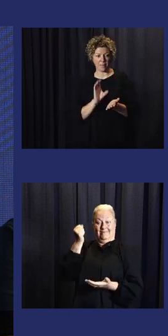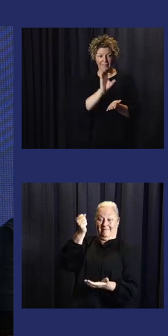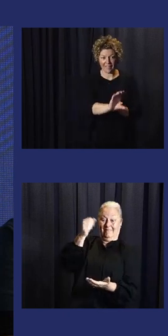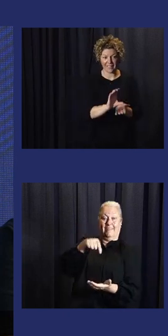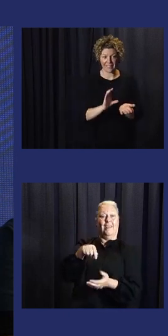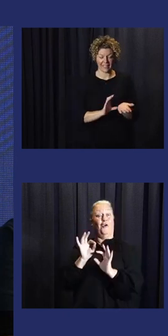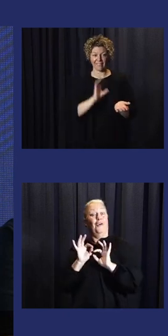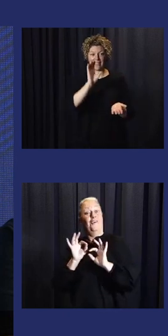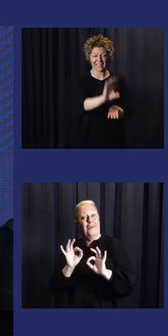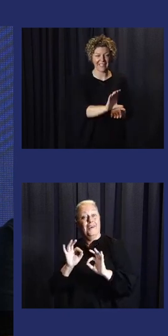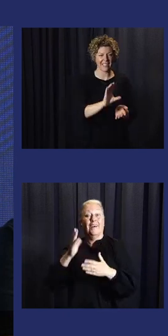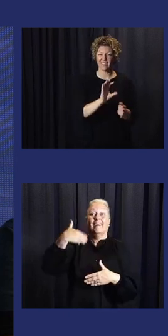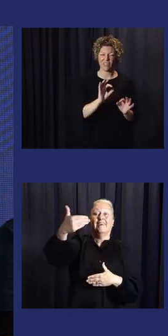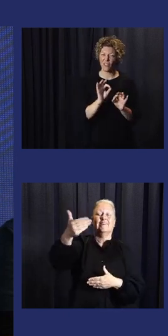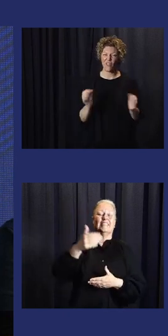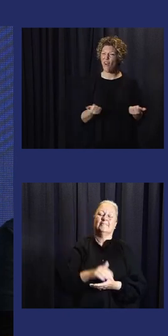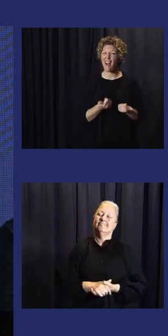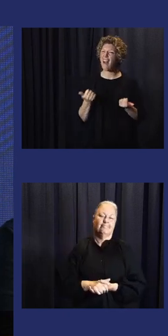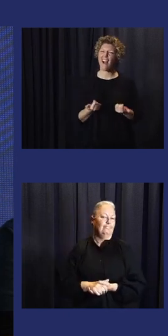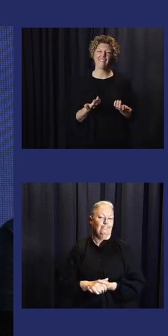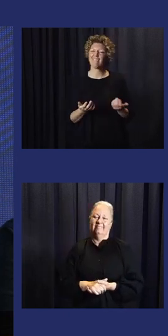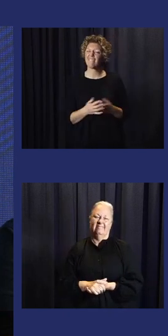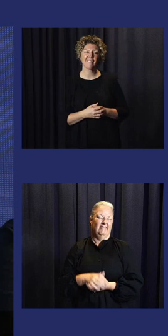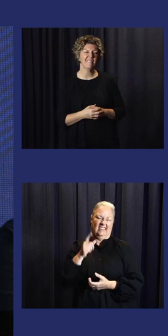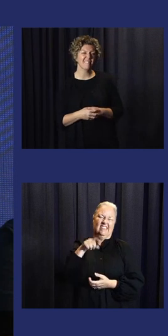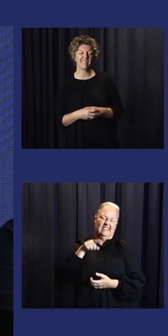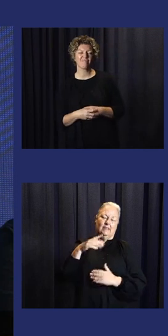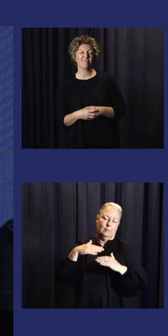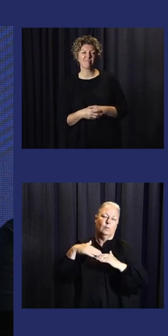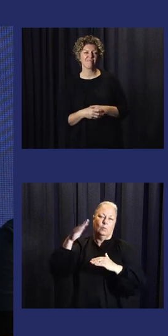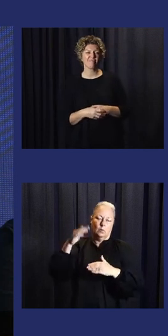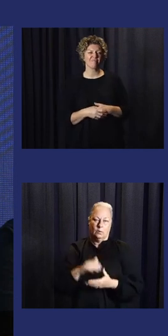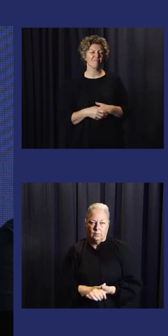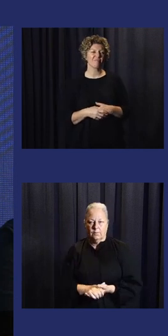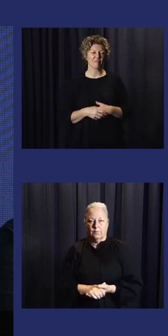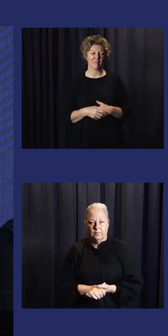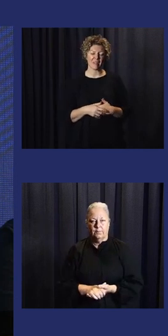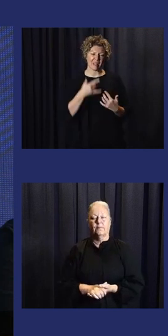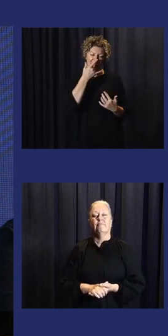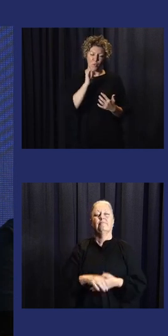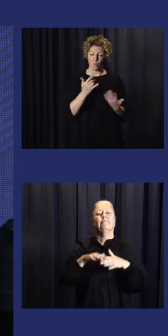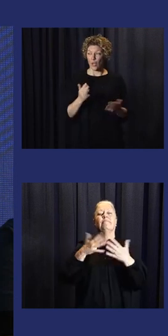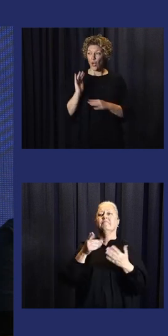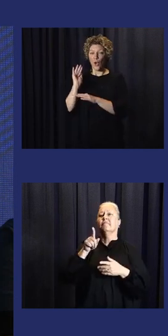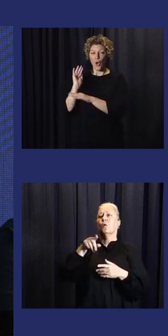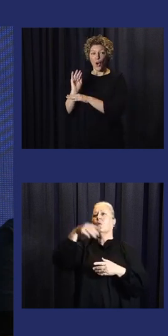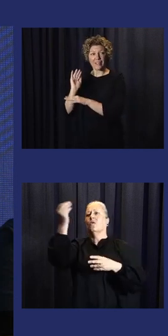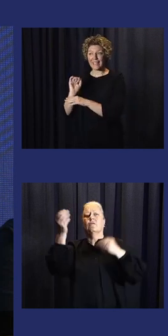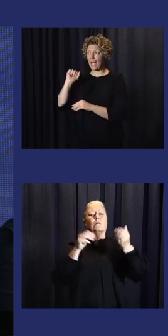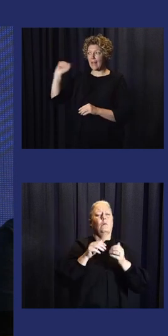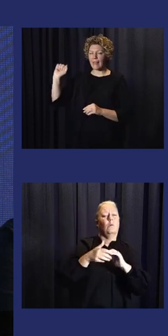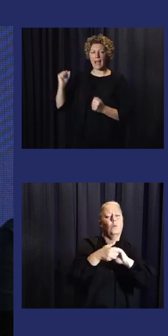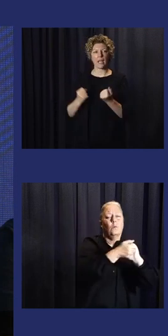being enough. And unfortunately, how overseas development assistance